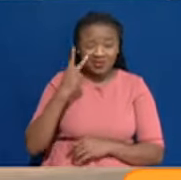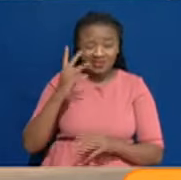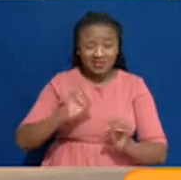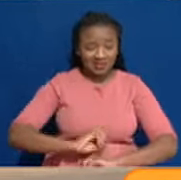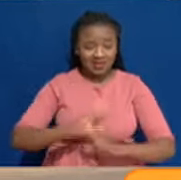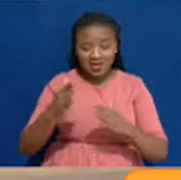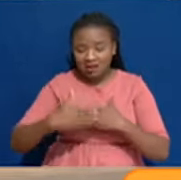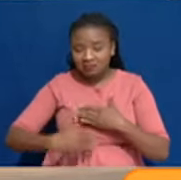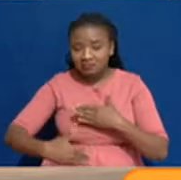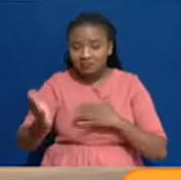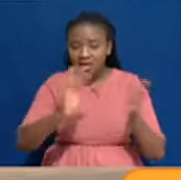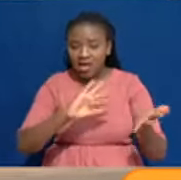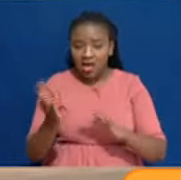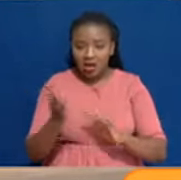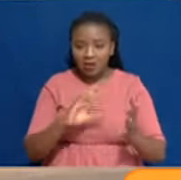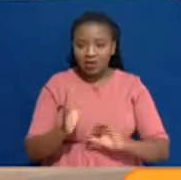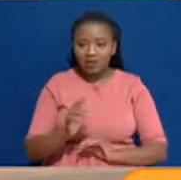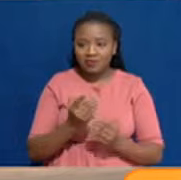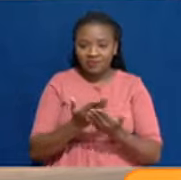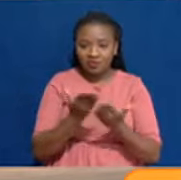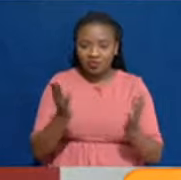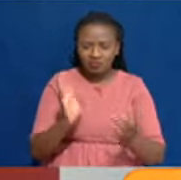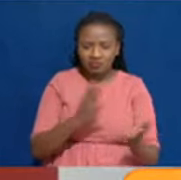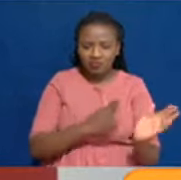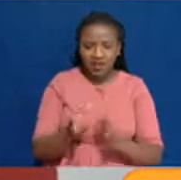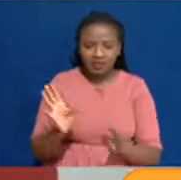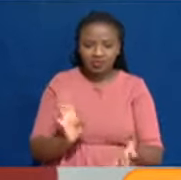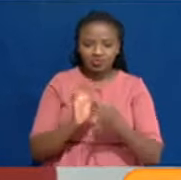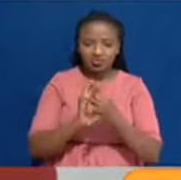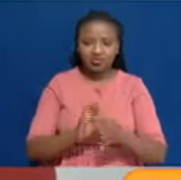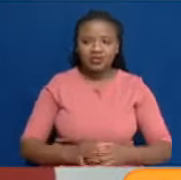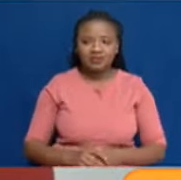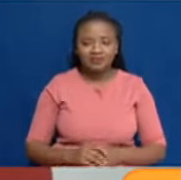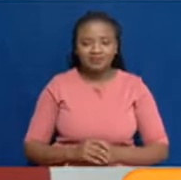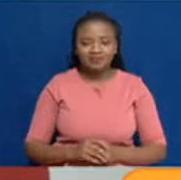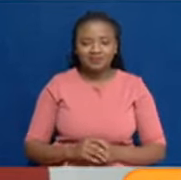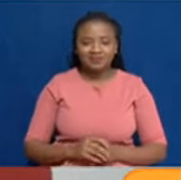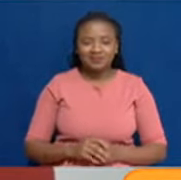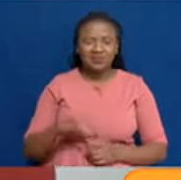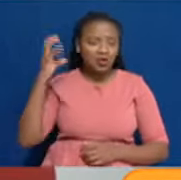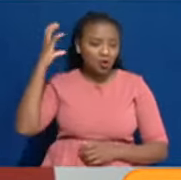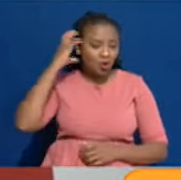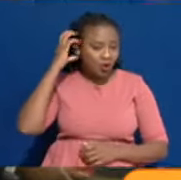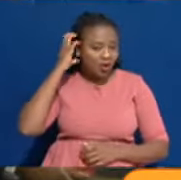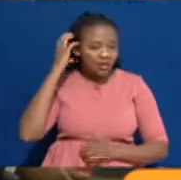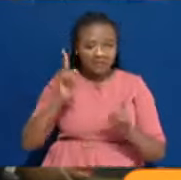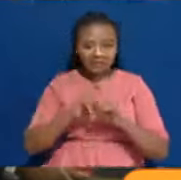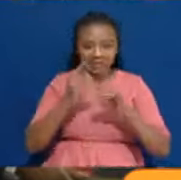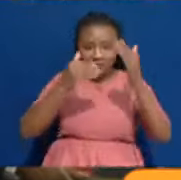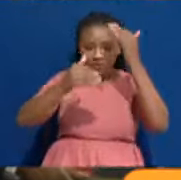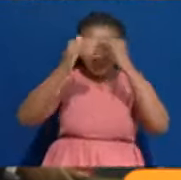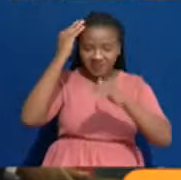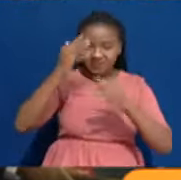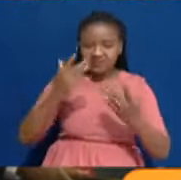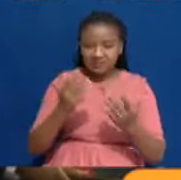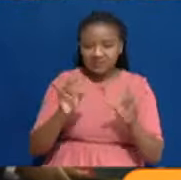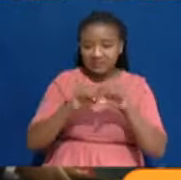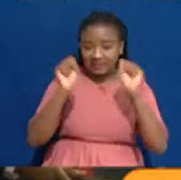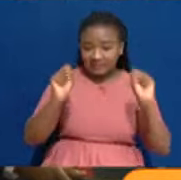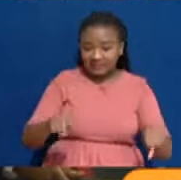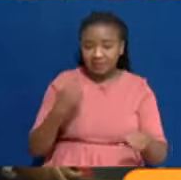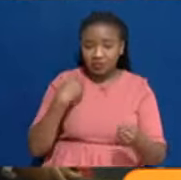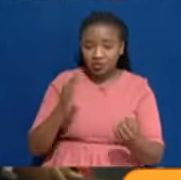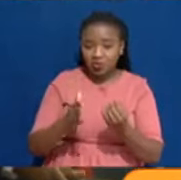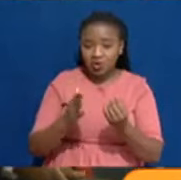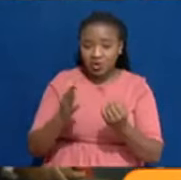emerging of how that year will look like for those joining. The Colleges and Universities Central Placement Services